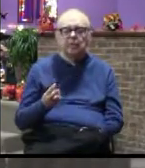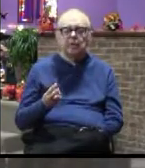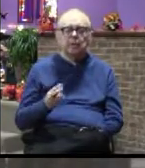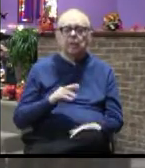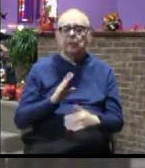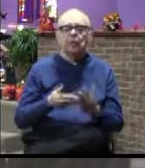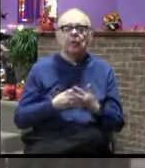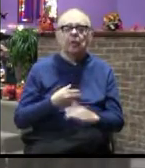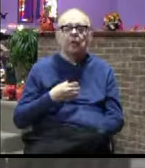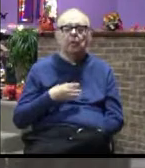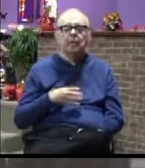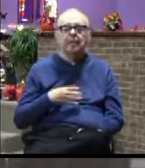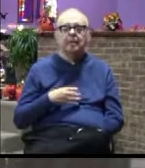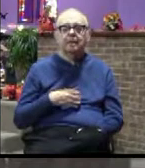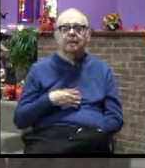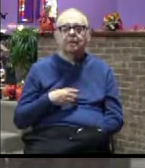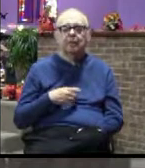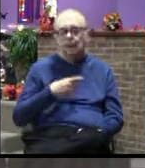they're all black and white